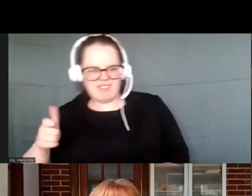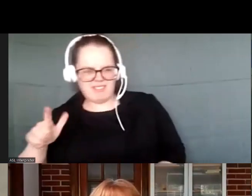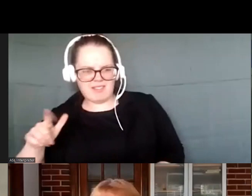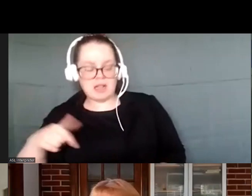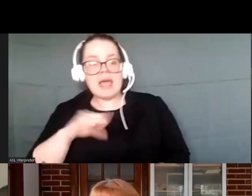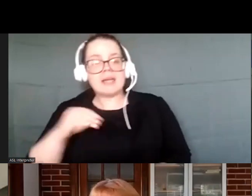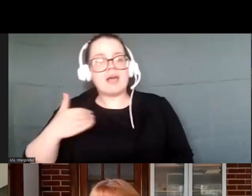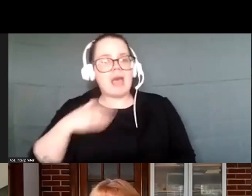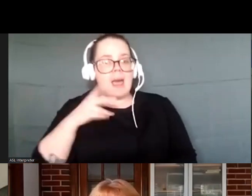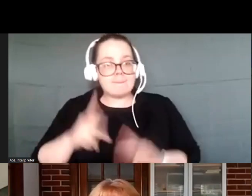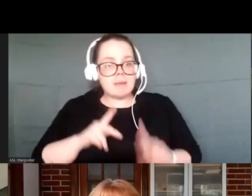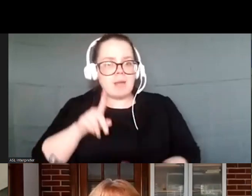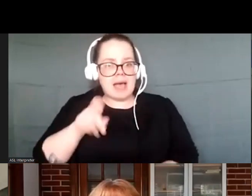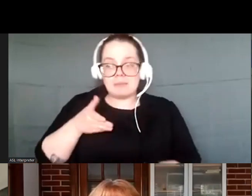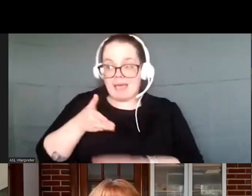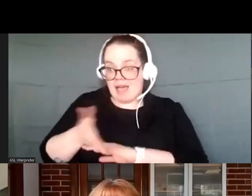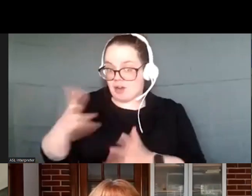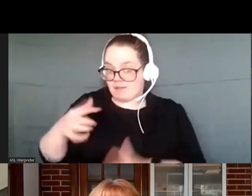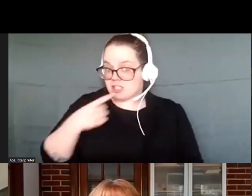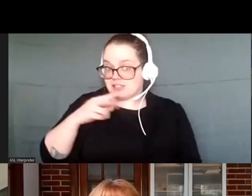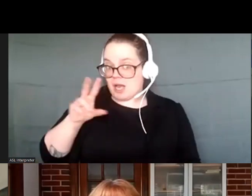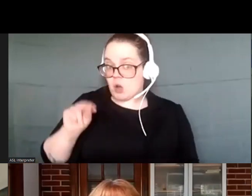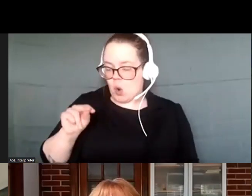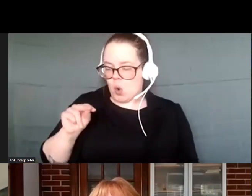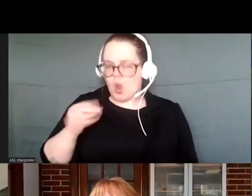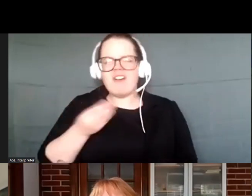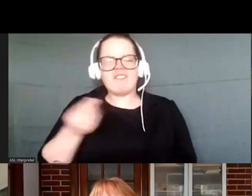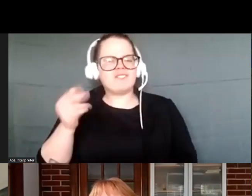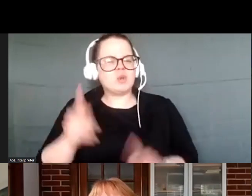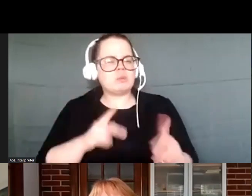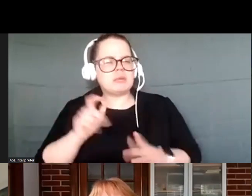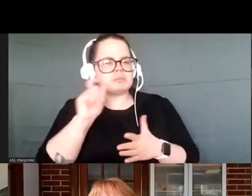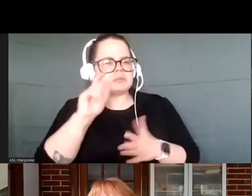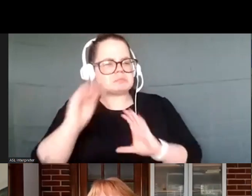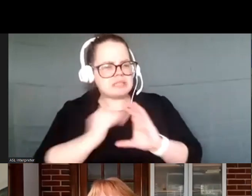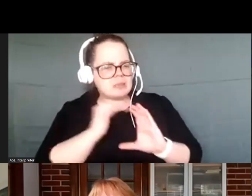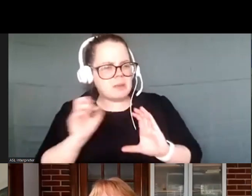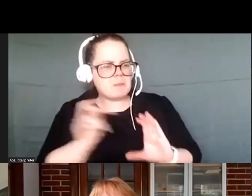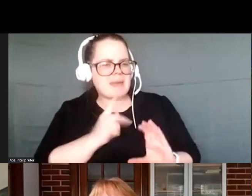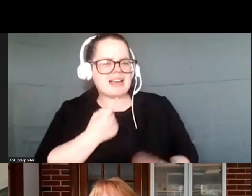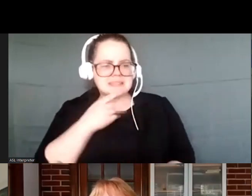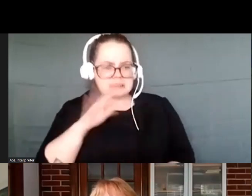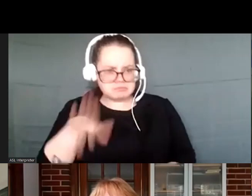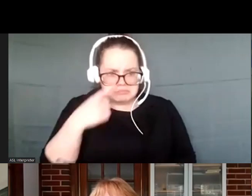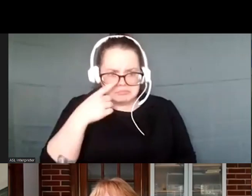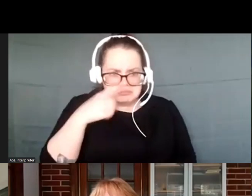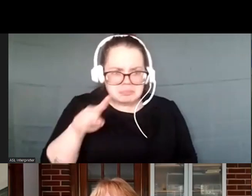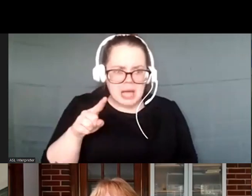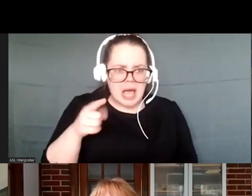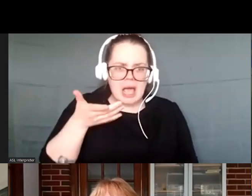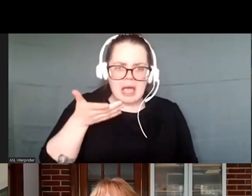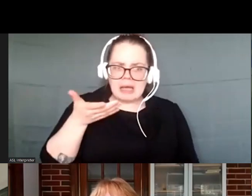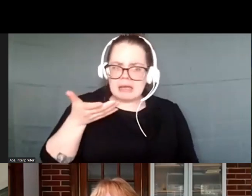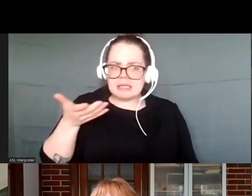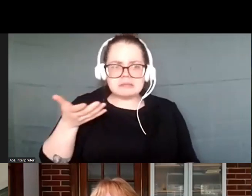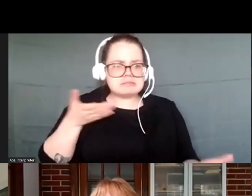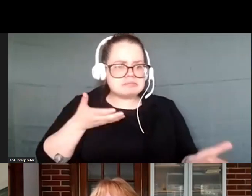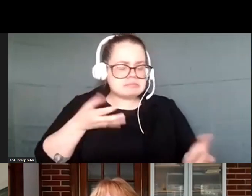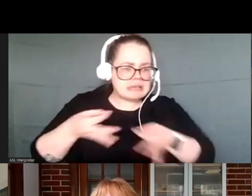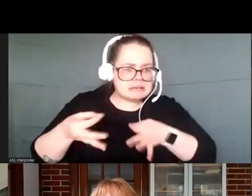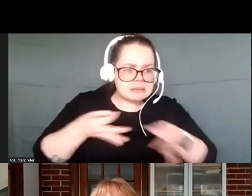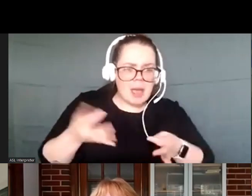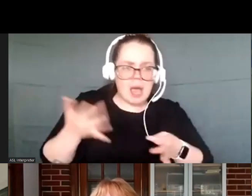me after I've said no. I've had a couple of people write back and say, would you mind telling me what it